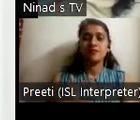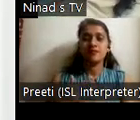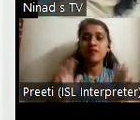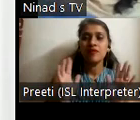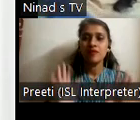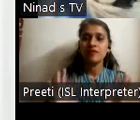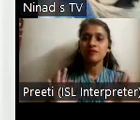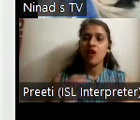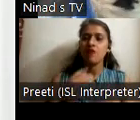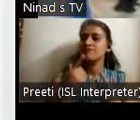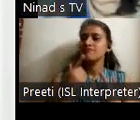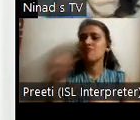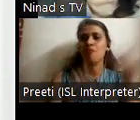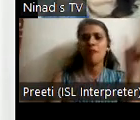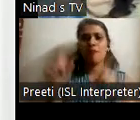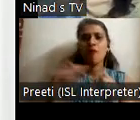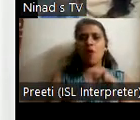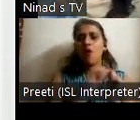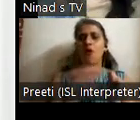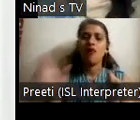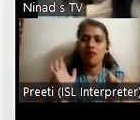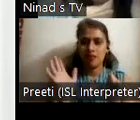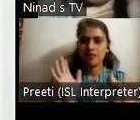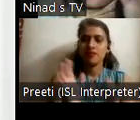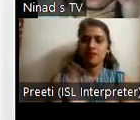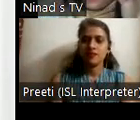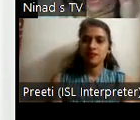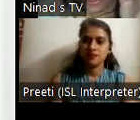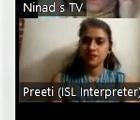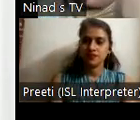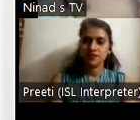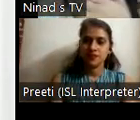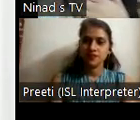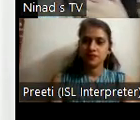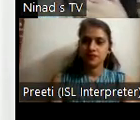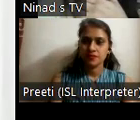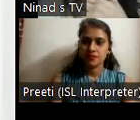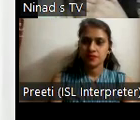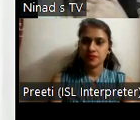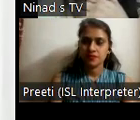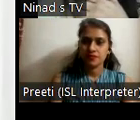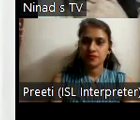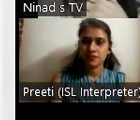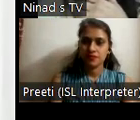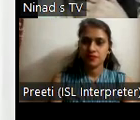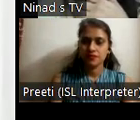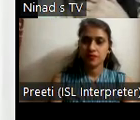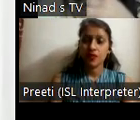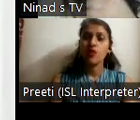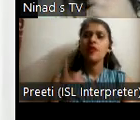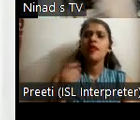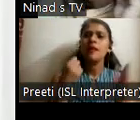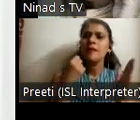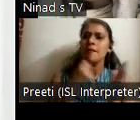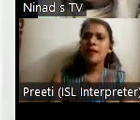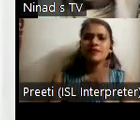individual, and you see to it that you basically give basic dignified